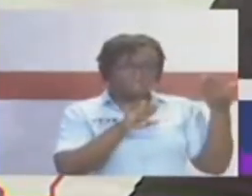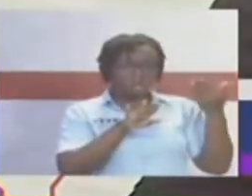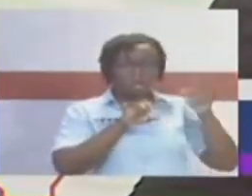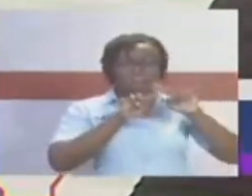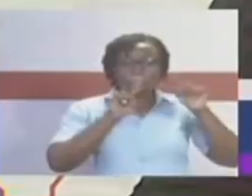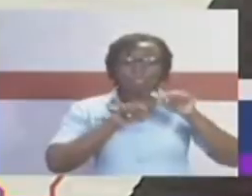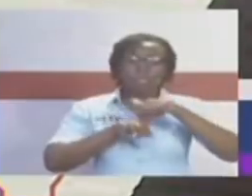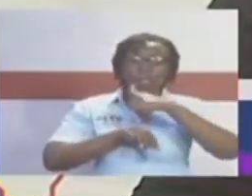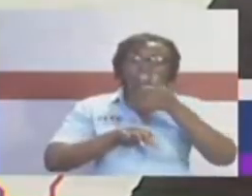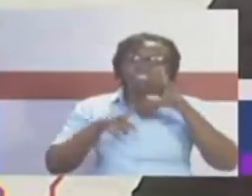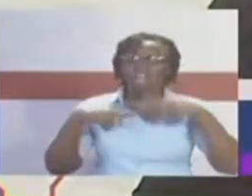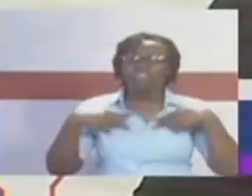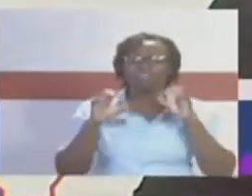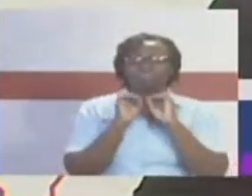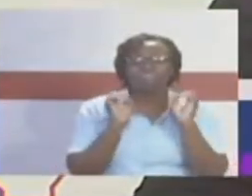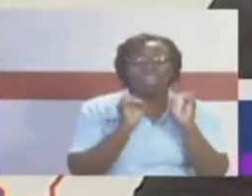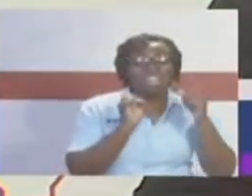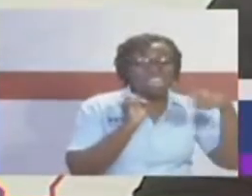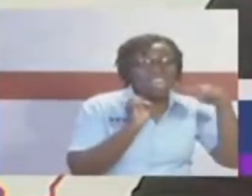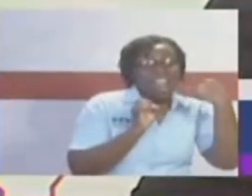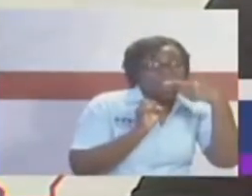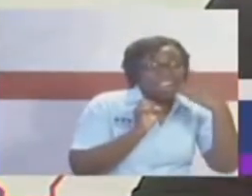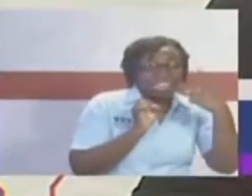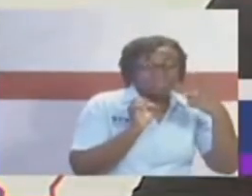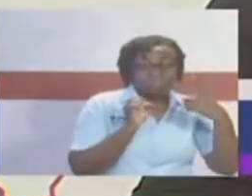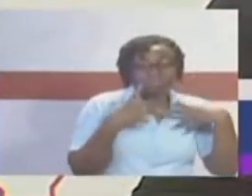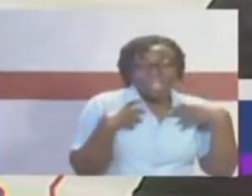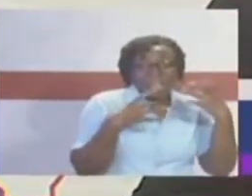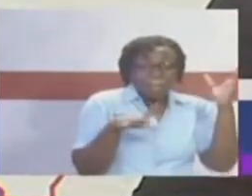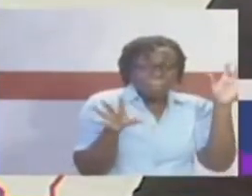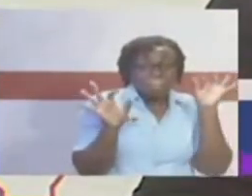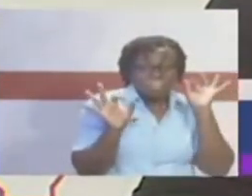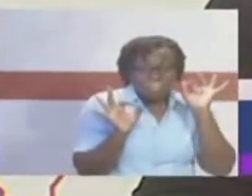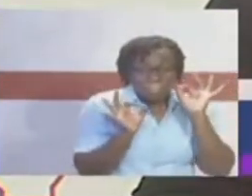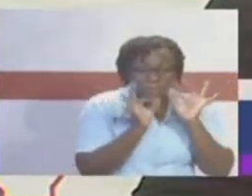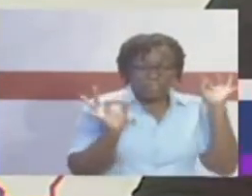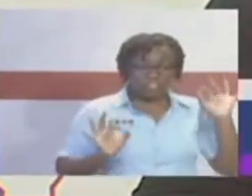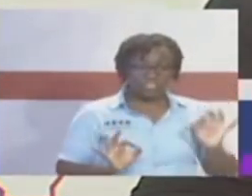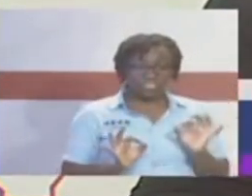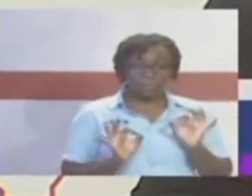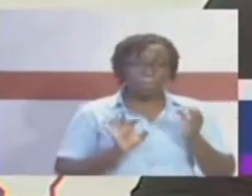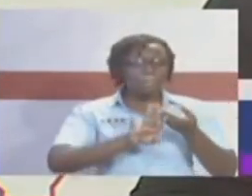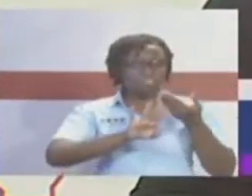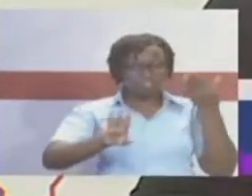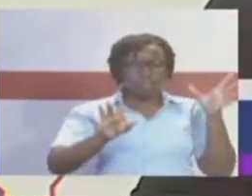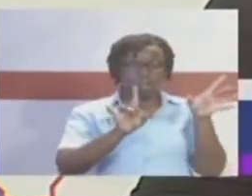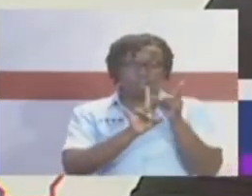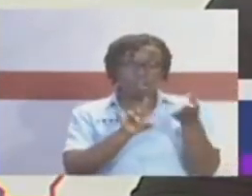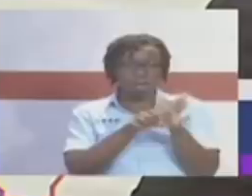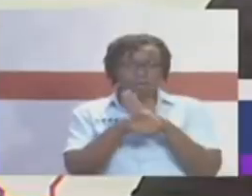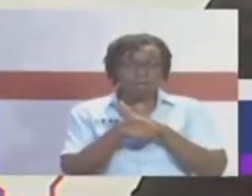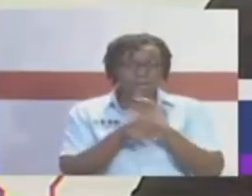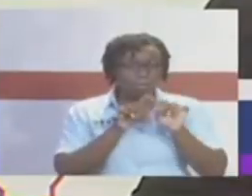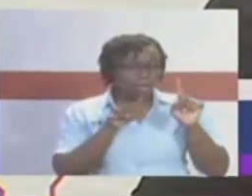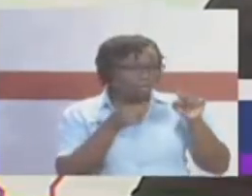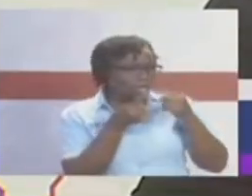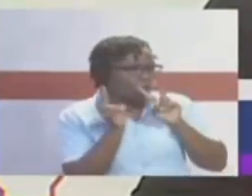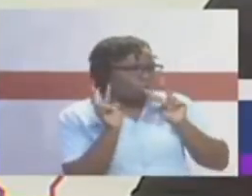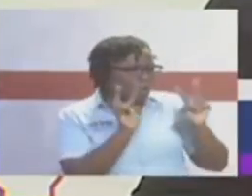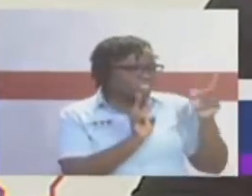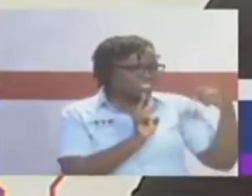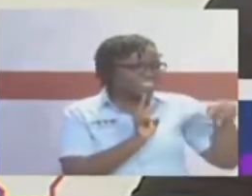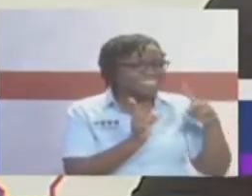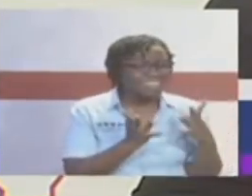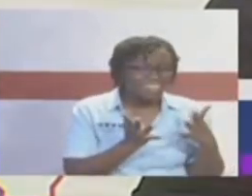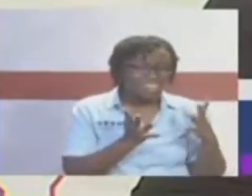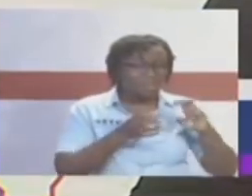were otherwise in perfect health prior to contracting COVID-19. As you watch these patients struggle on